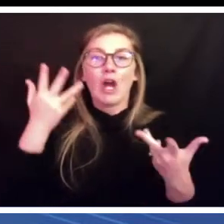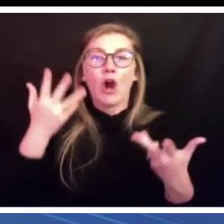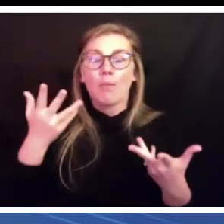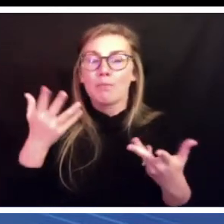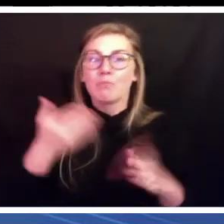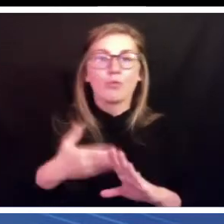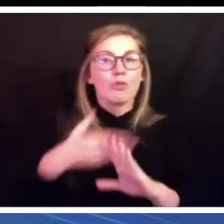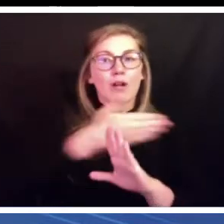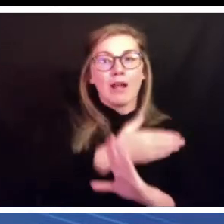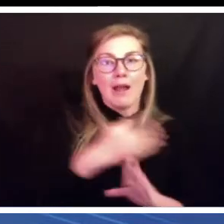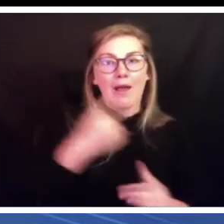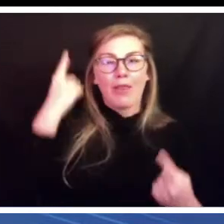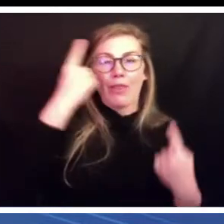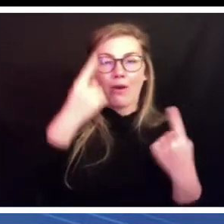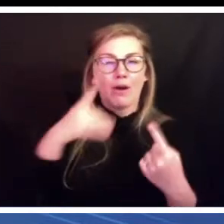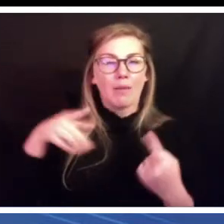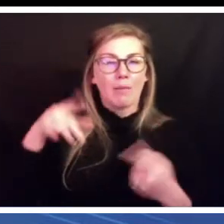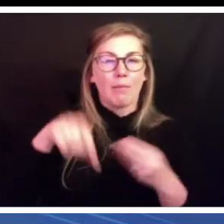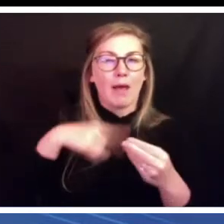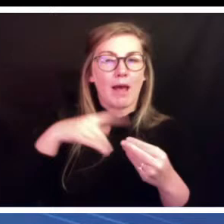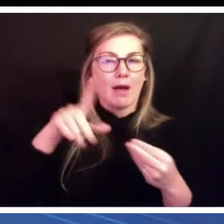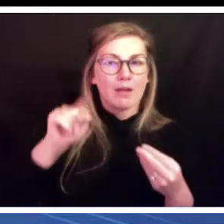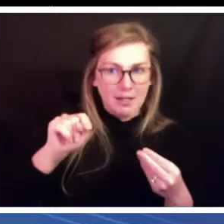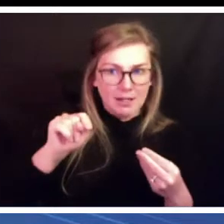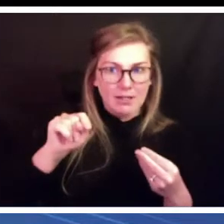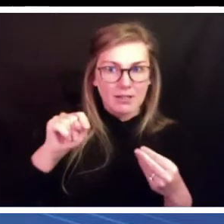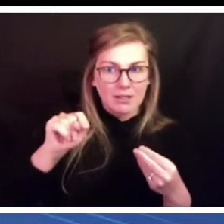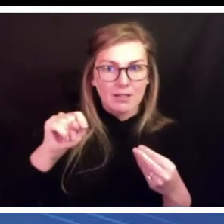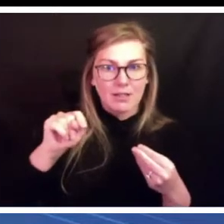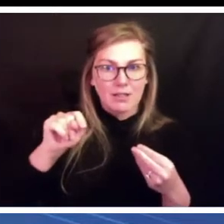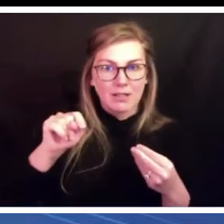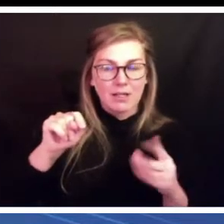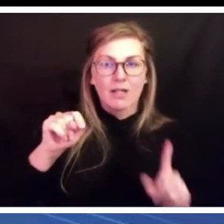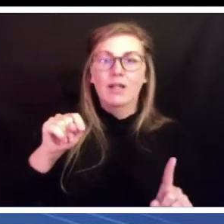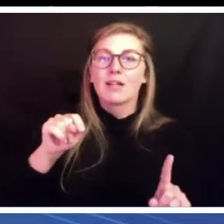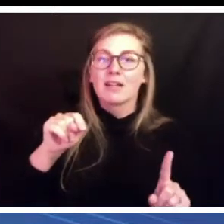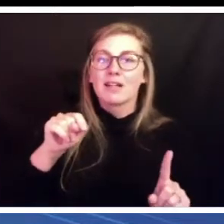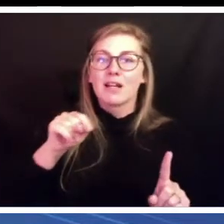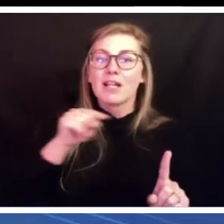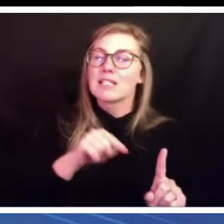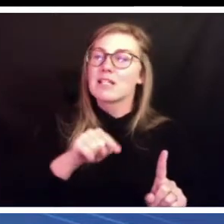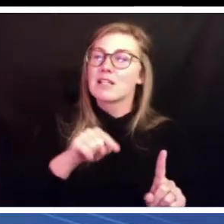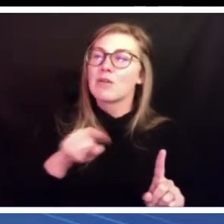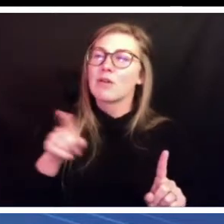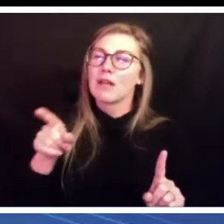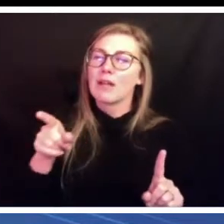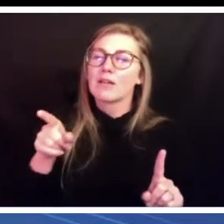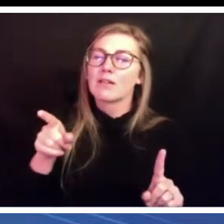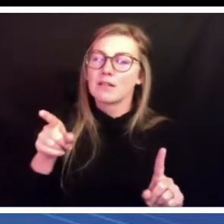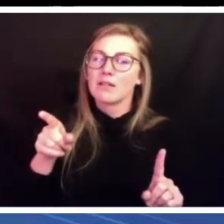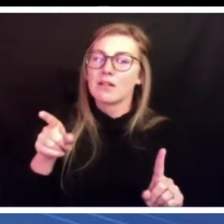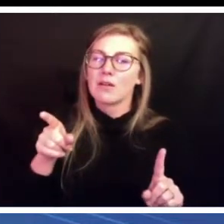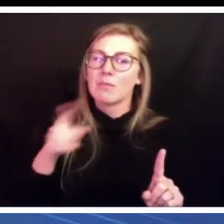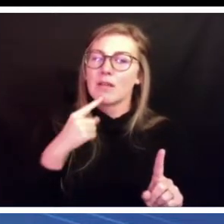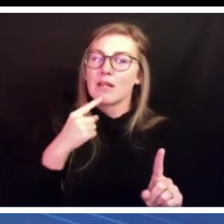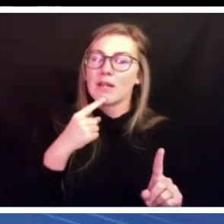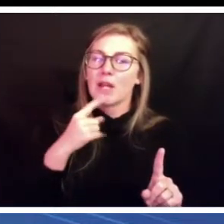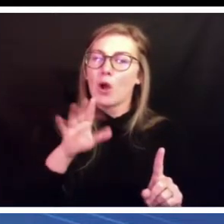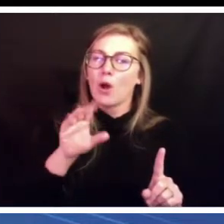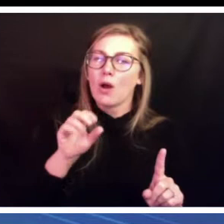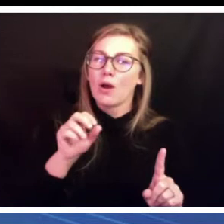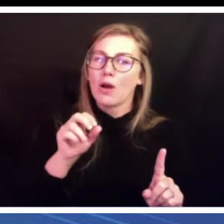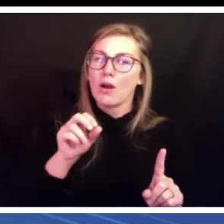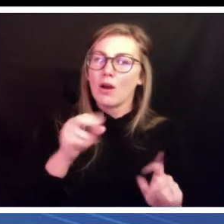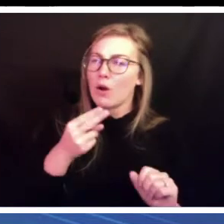you can't quite figure out what exactly is. Oh, interesting. I was told a little more than I, Oh, but isn't that the